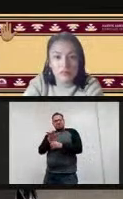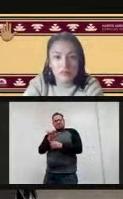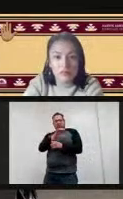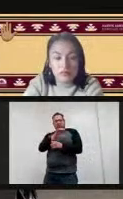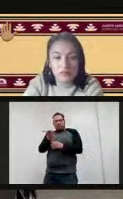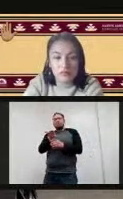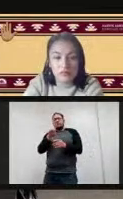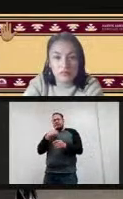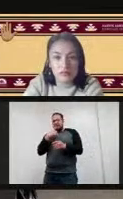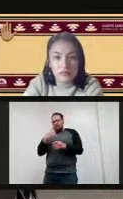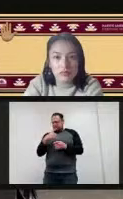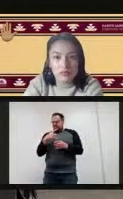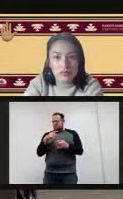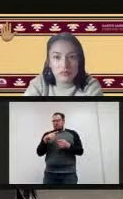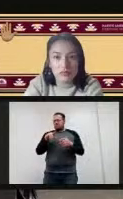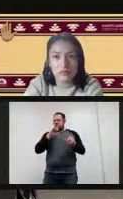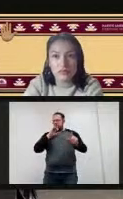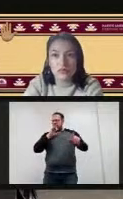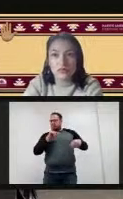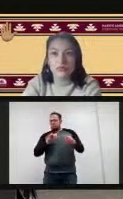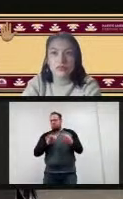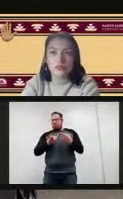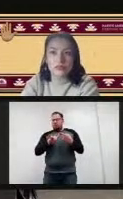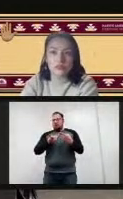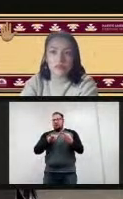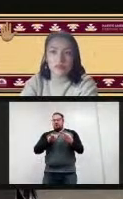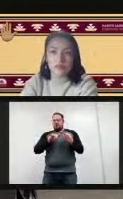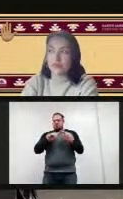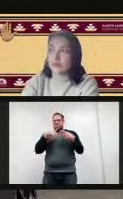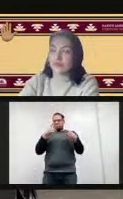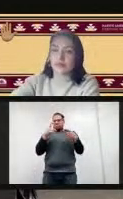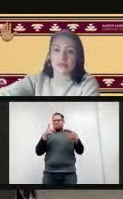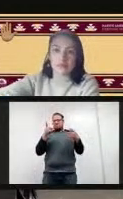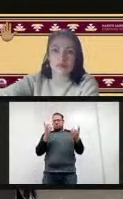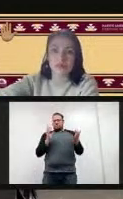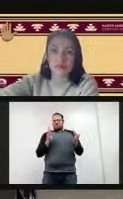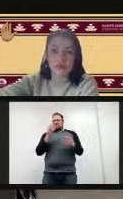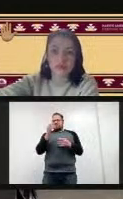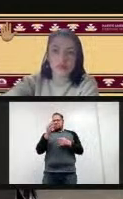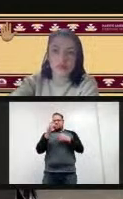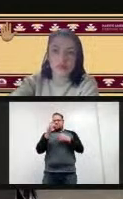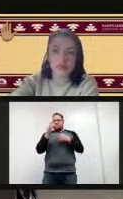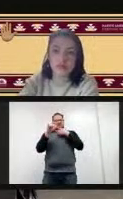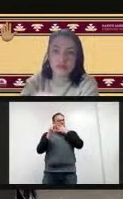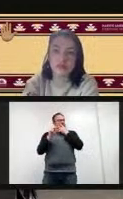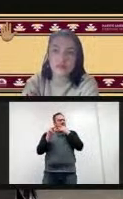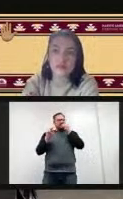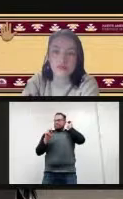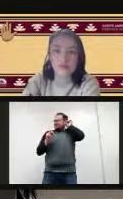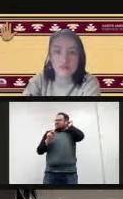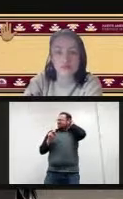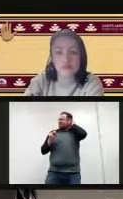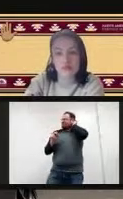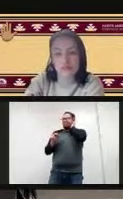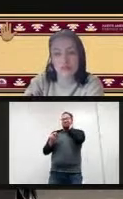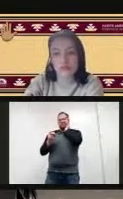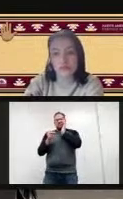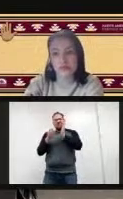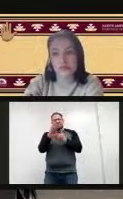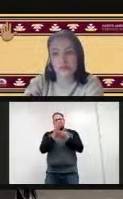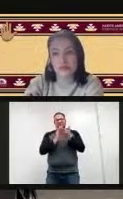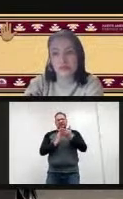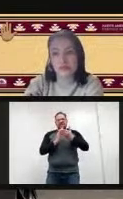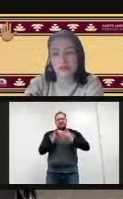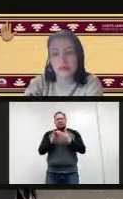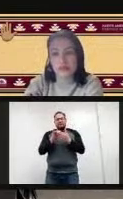stated on the response to Chair Hyen, Director Hyen, you know, the humility part is just coming,